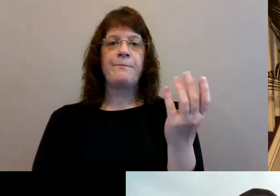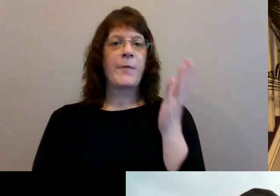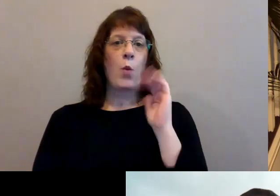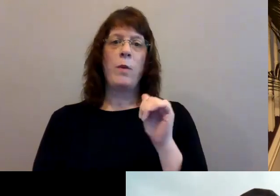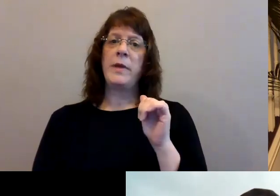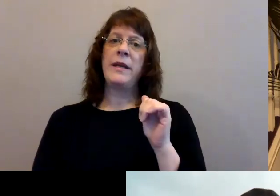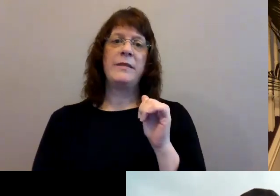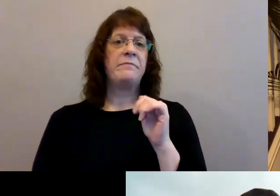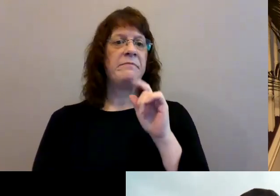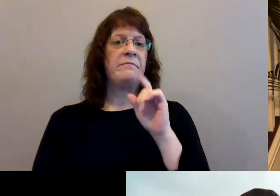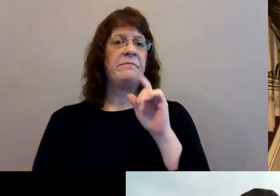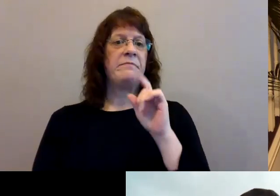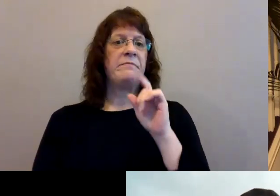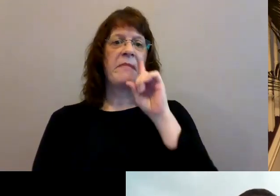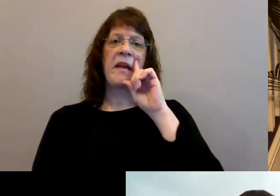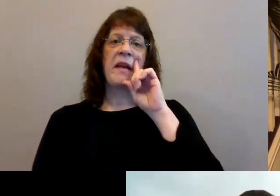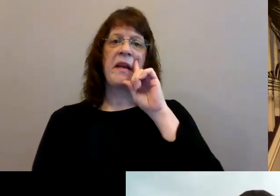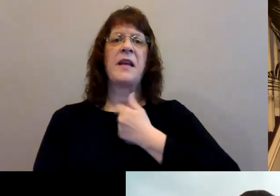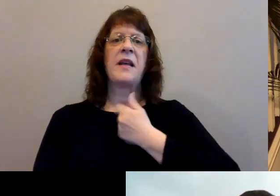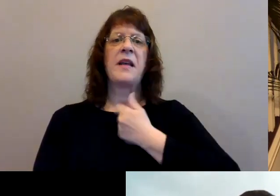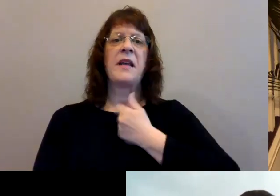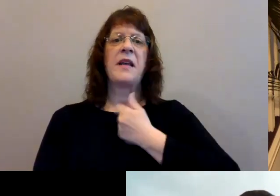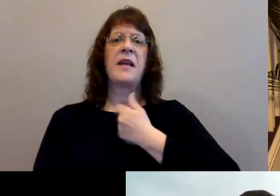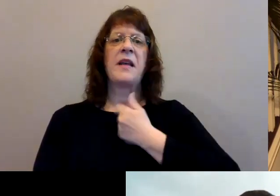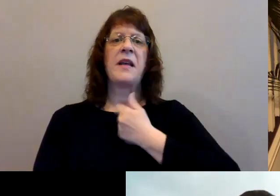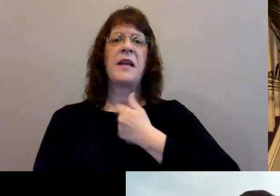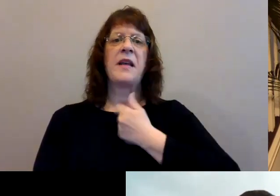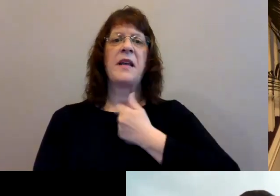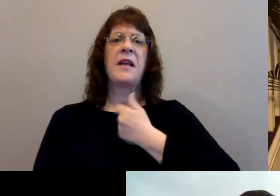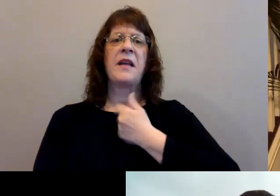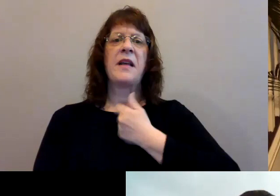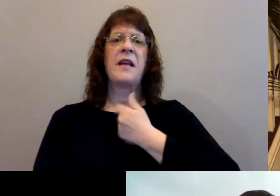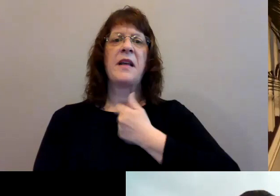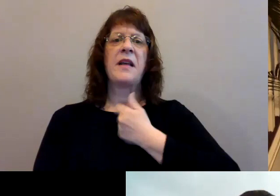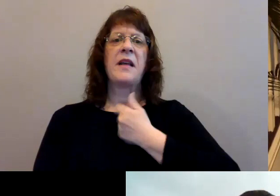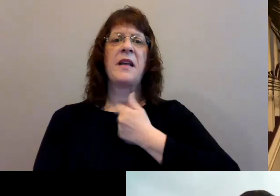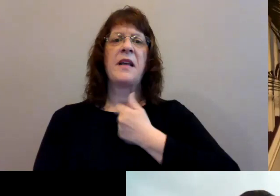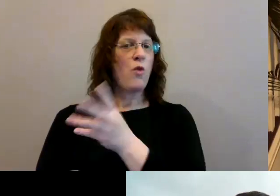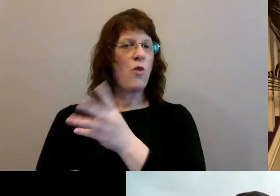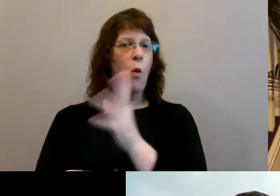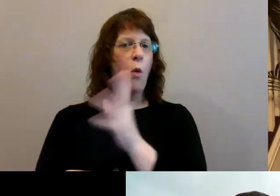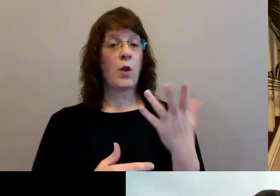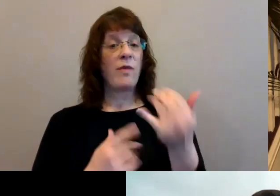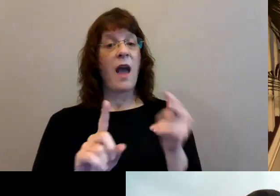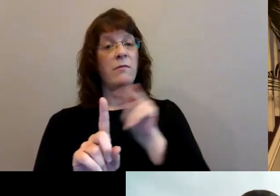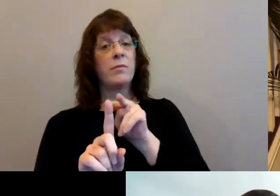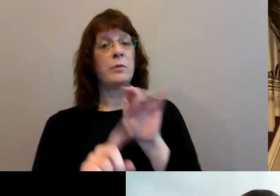selfish to disregard that responsibility. And so there's that view as